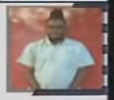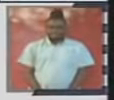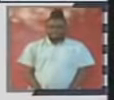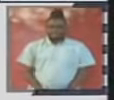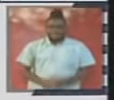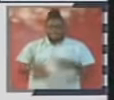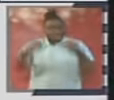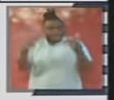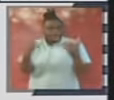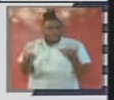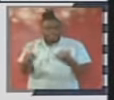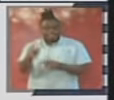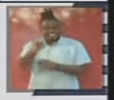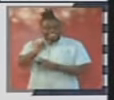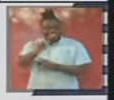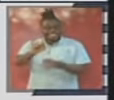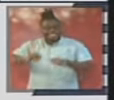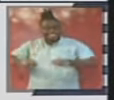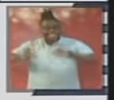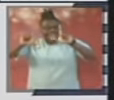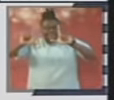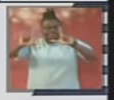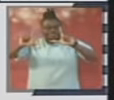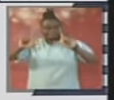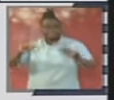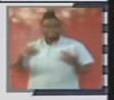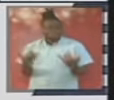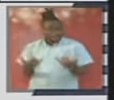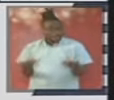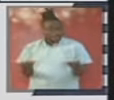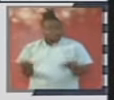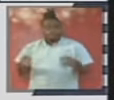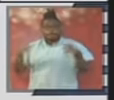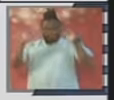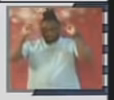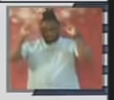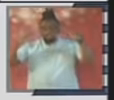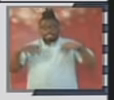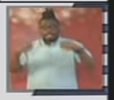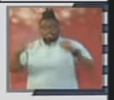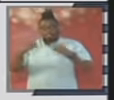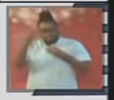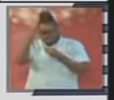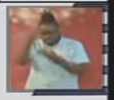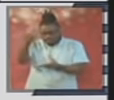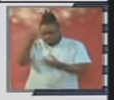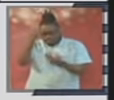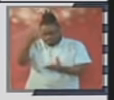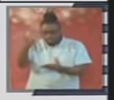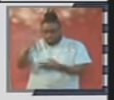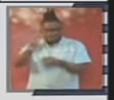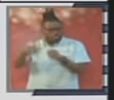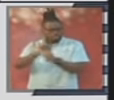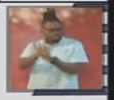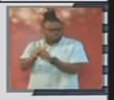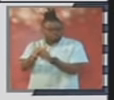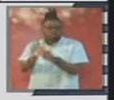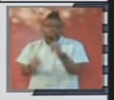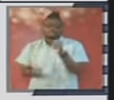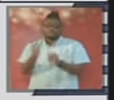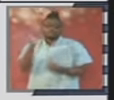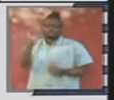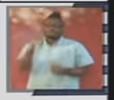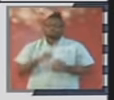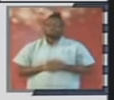This is TTT Live. I'm DK Rostar. The Ministry of Health is giving an update on the status of COVID-19 in Trinidad and